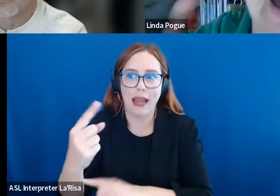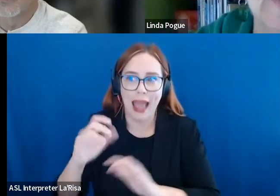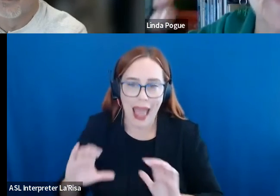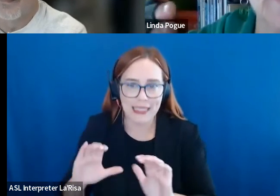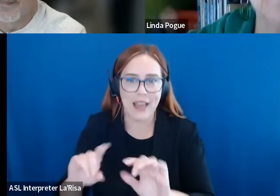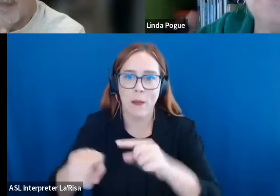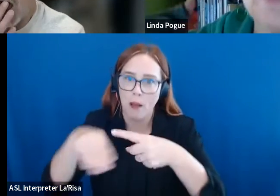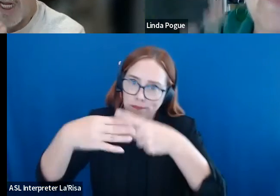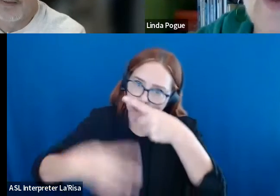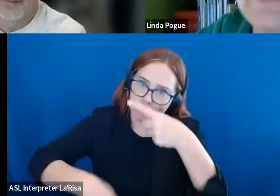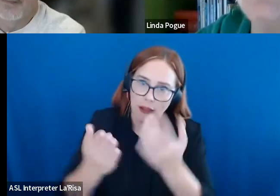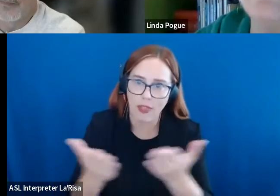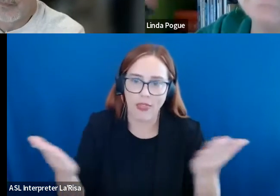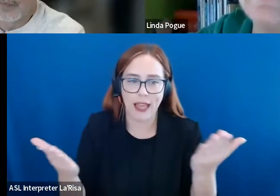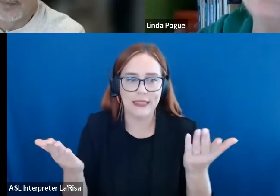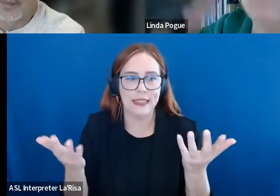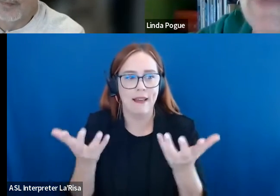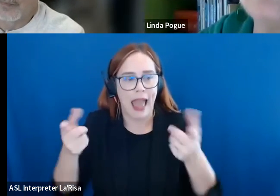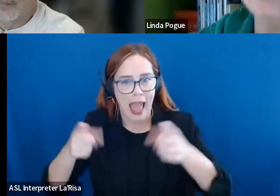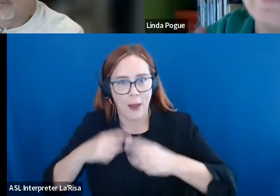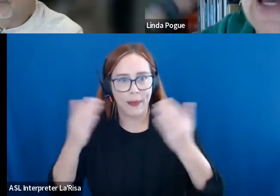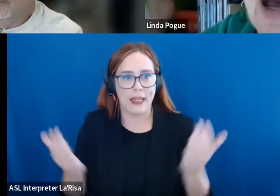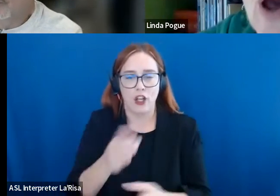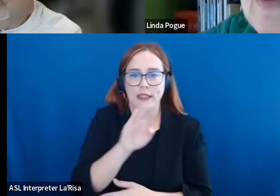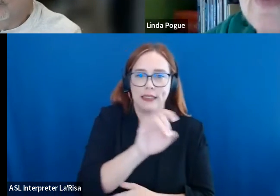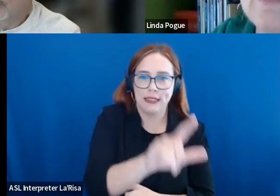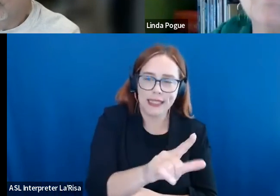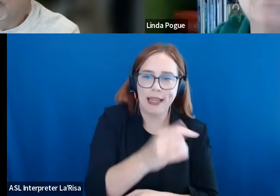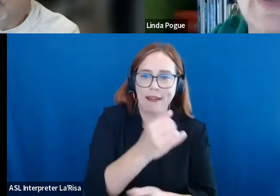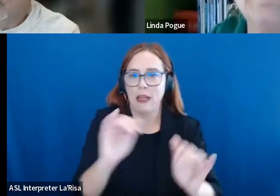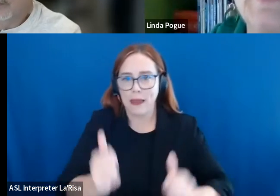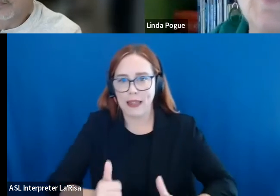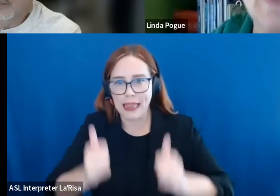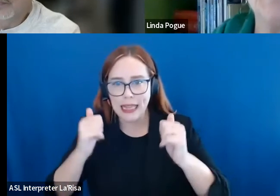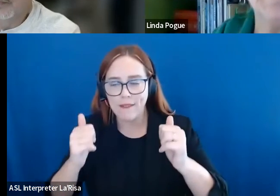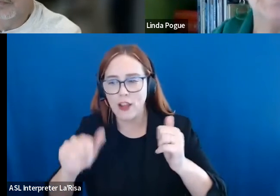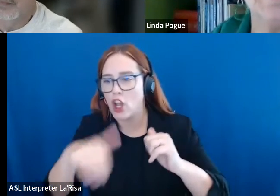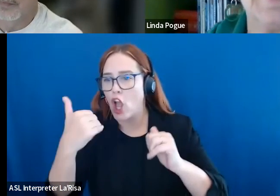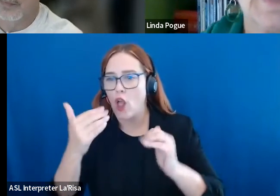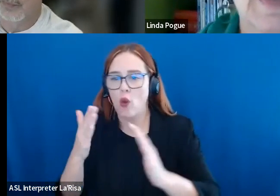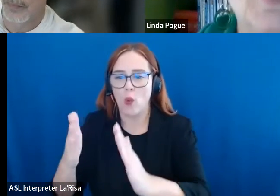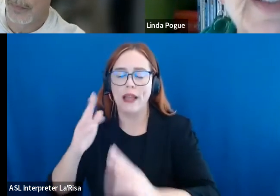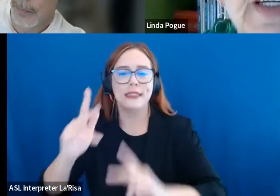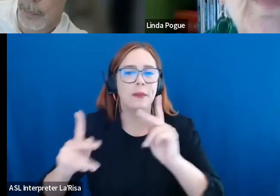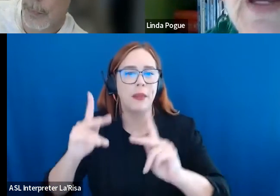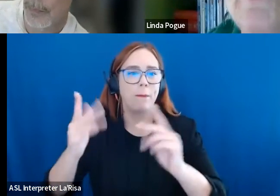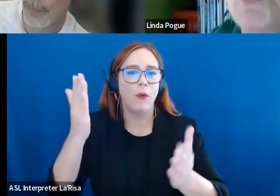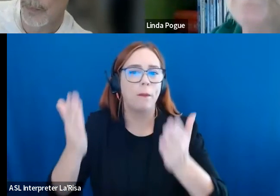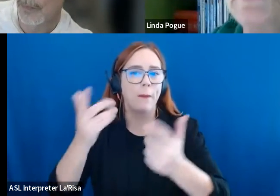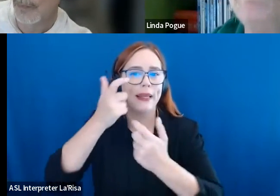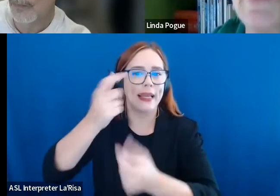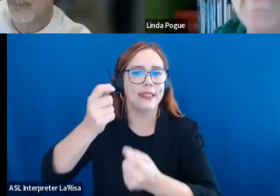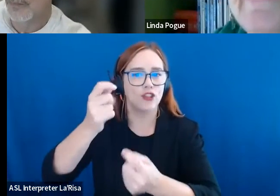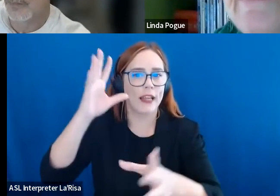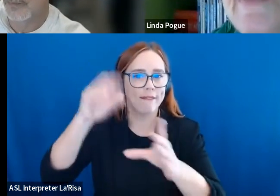about at the SIL, about independent living, about how other ways people might be interested in being